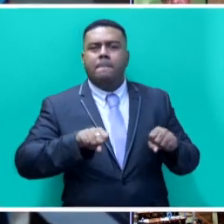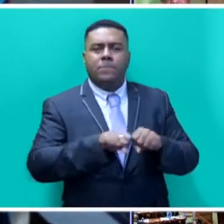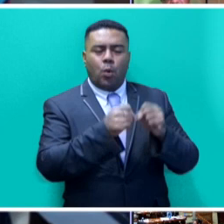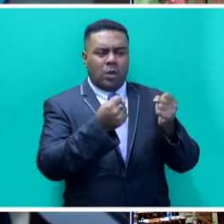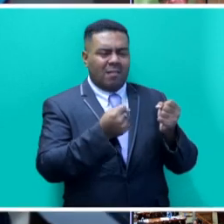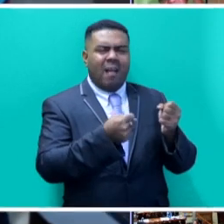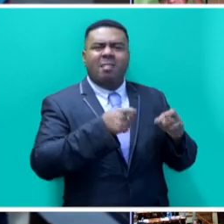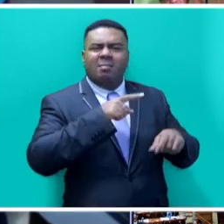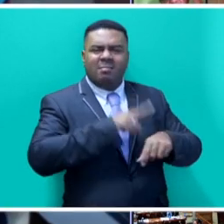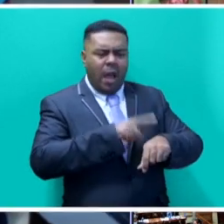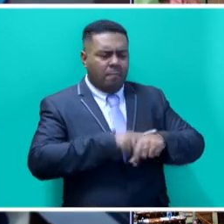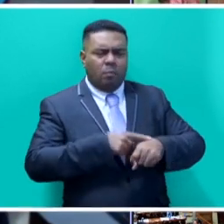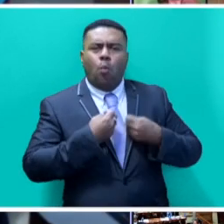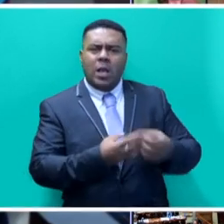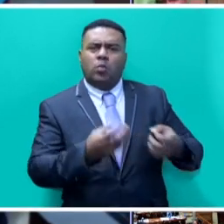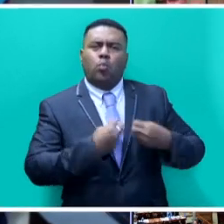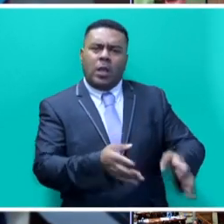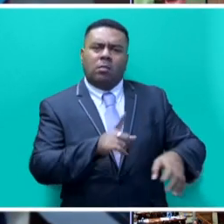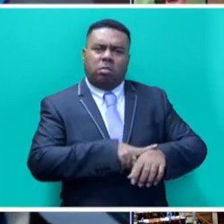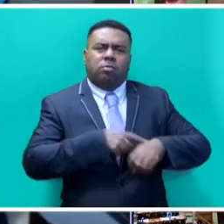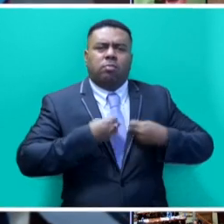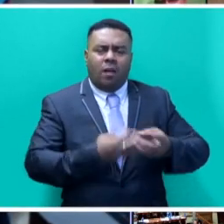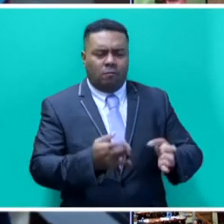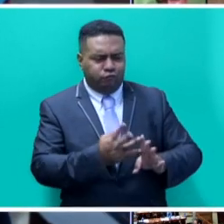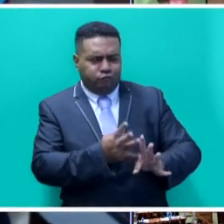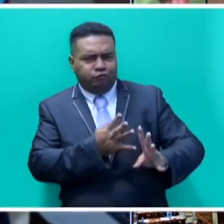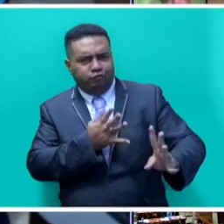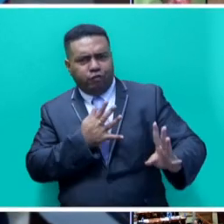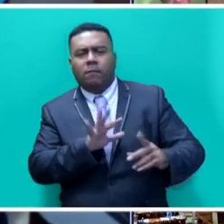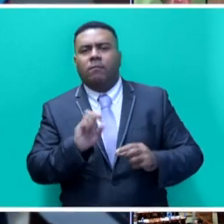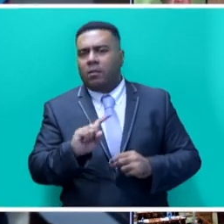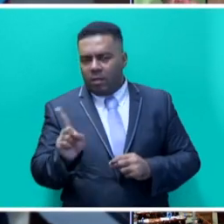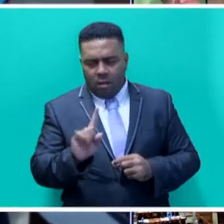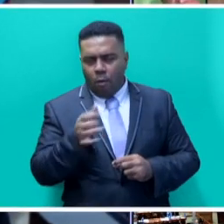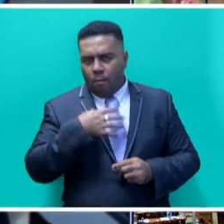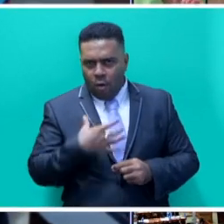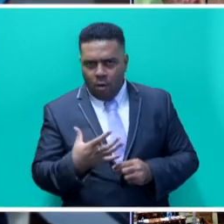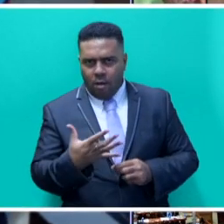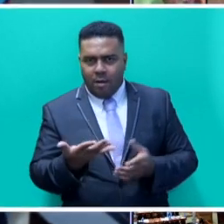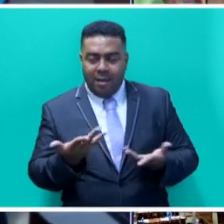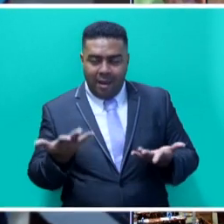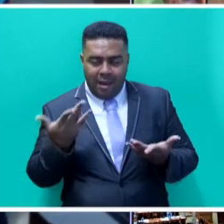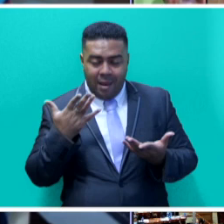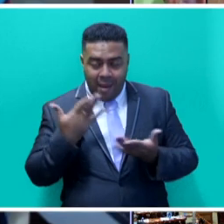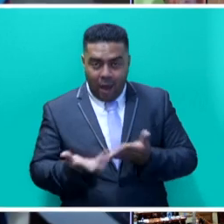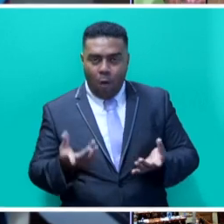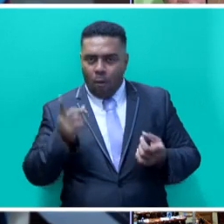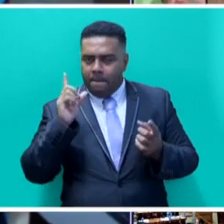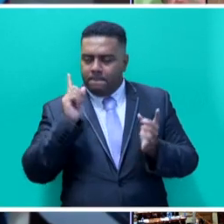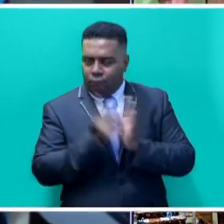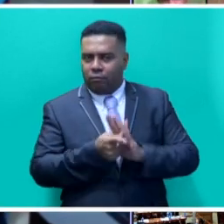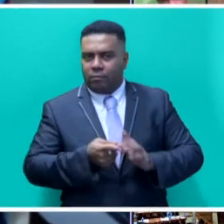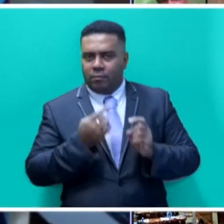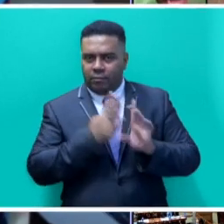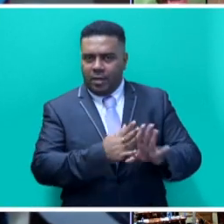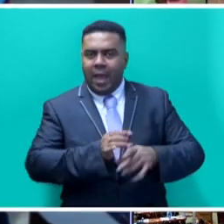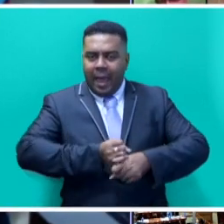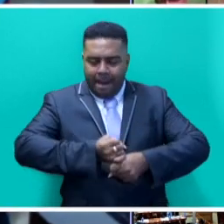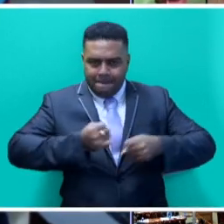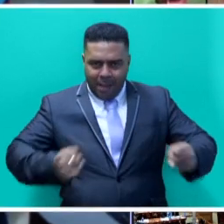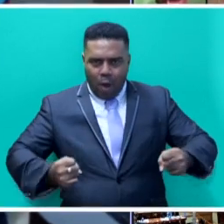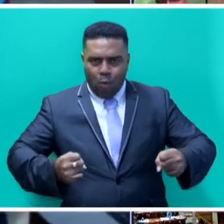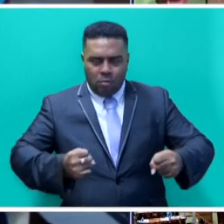time-wasting, and piecemeal approval process in favor of a process that empowers the